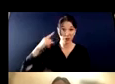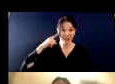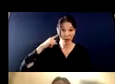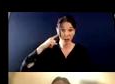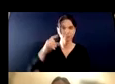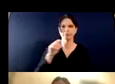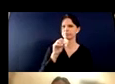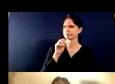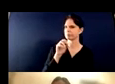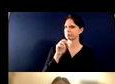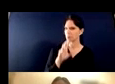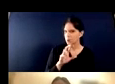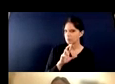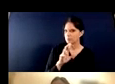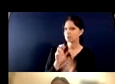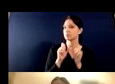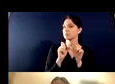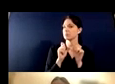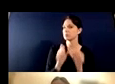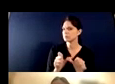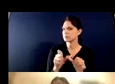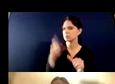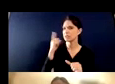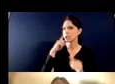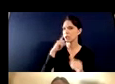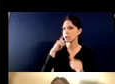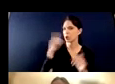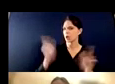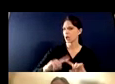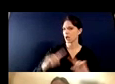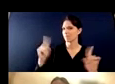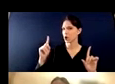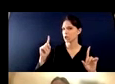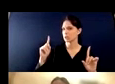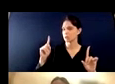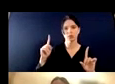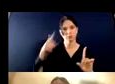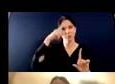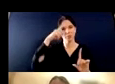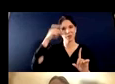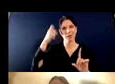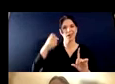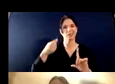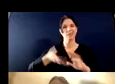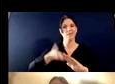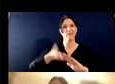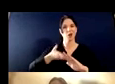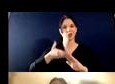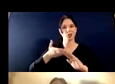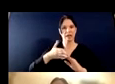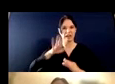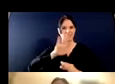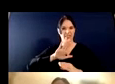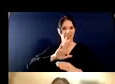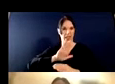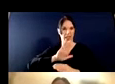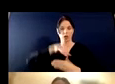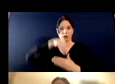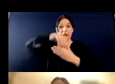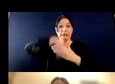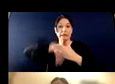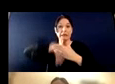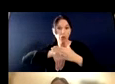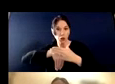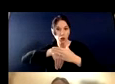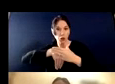permanent hearing difference that is due to a difference in the functioning of their inner ear? When we